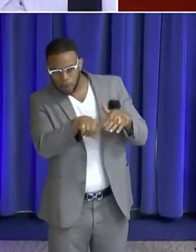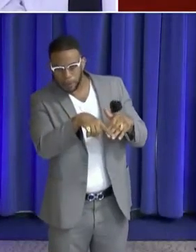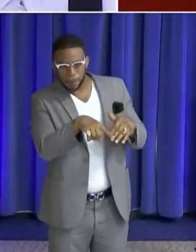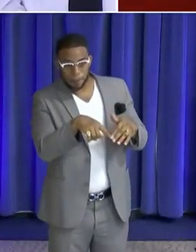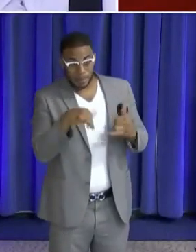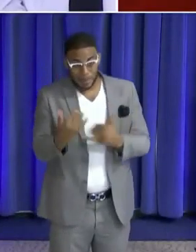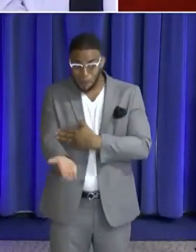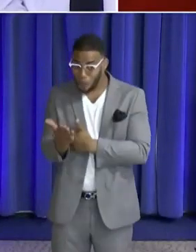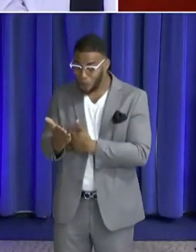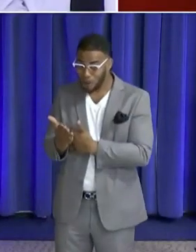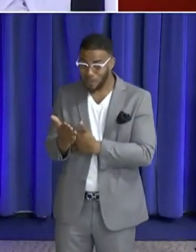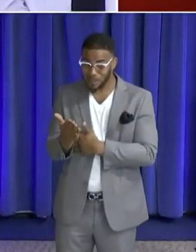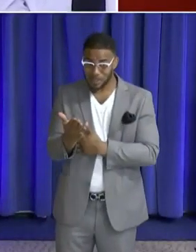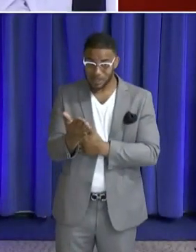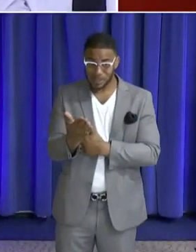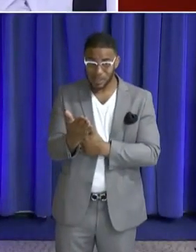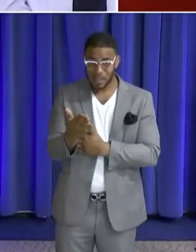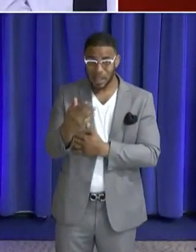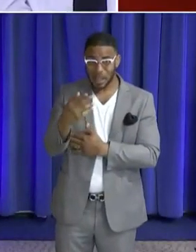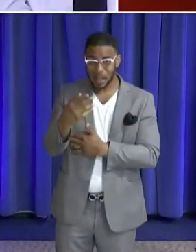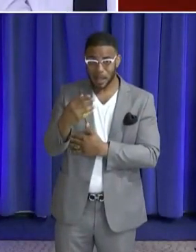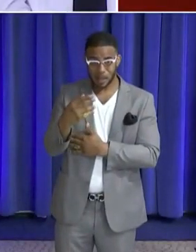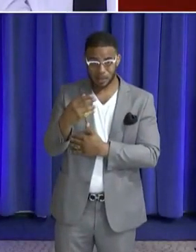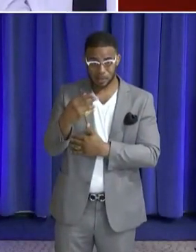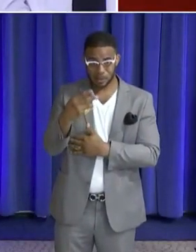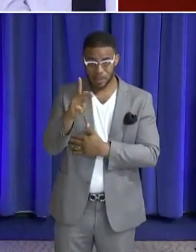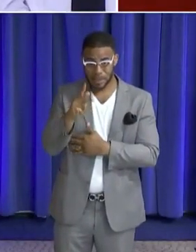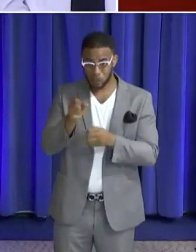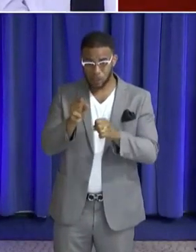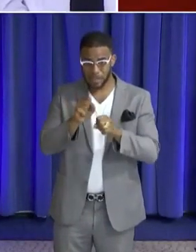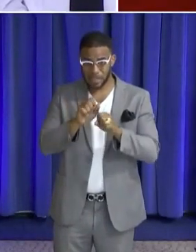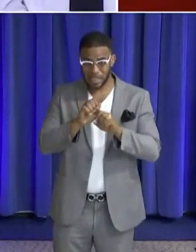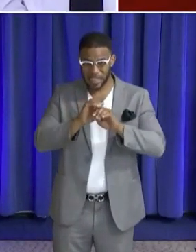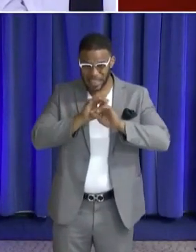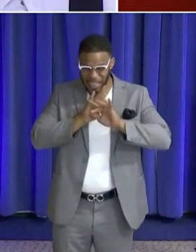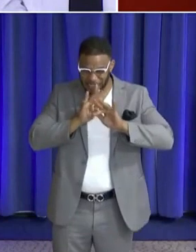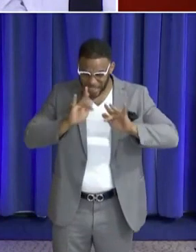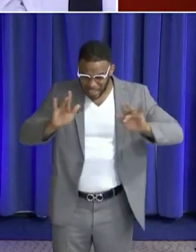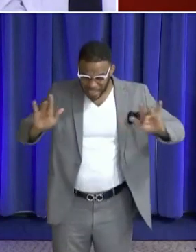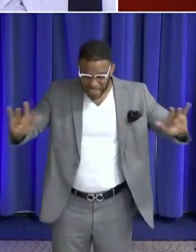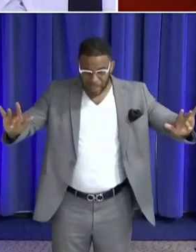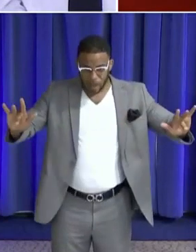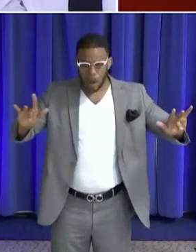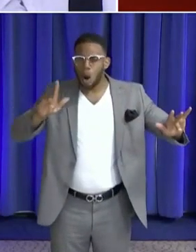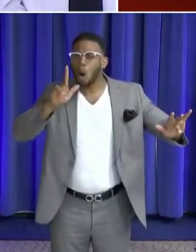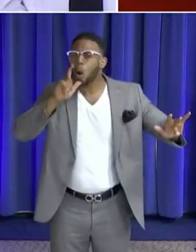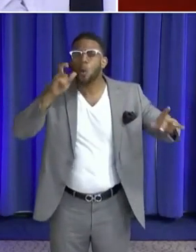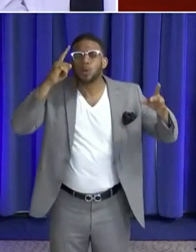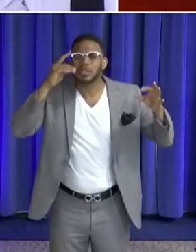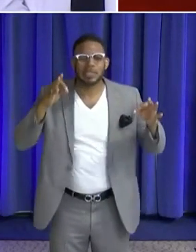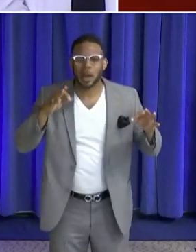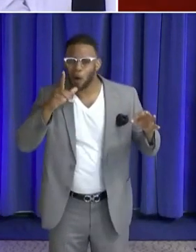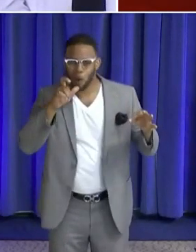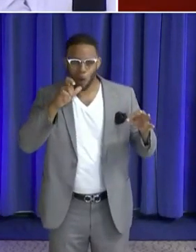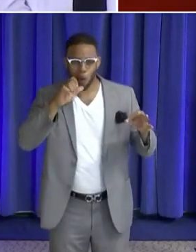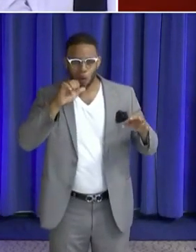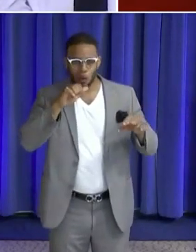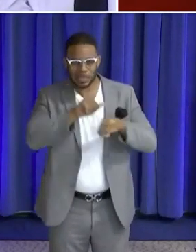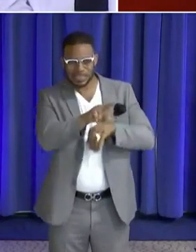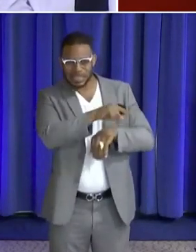This morning, 8th Street was clear to the fence of Lafayette Park. Who deploys